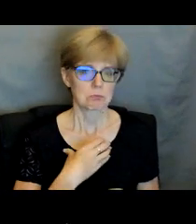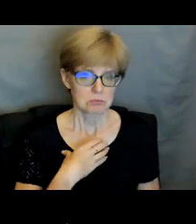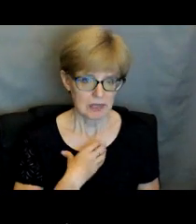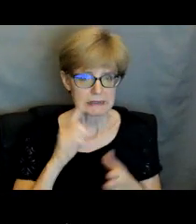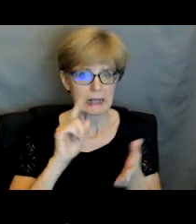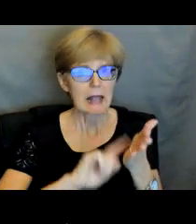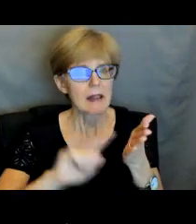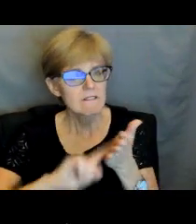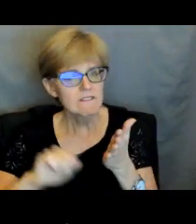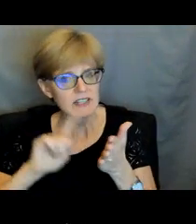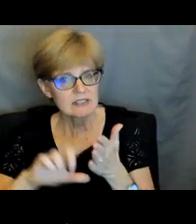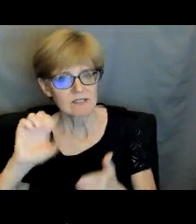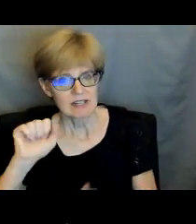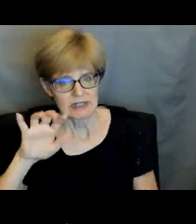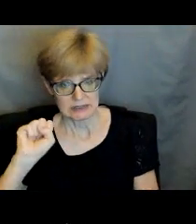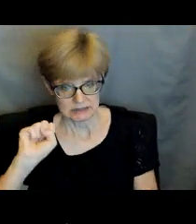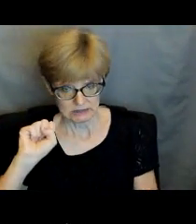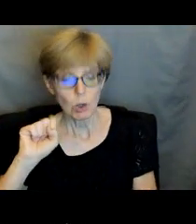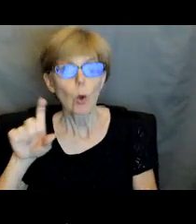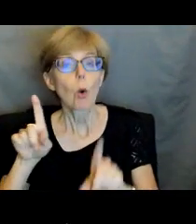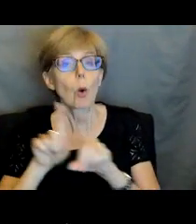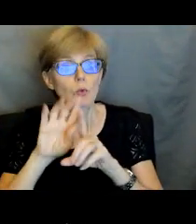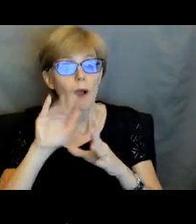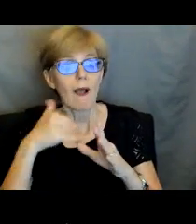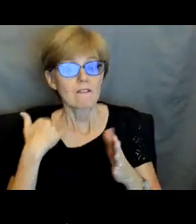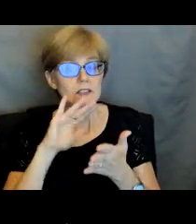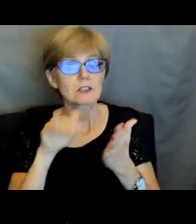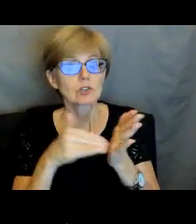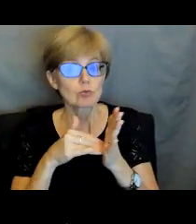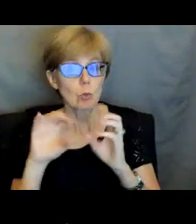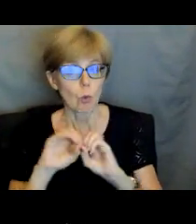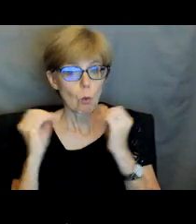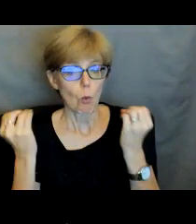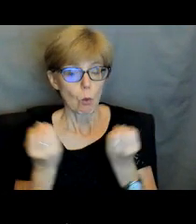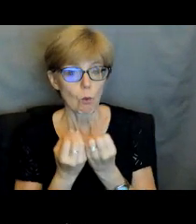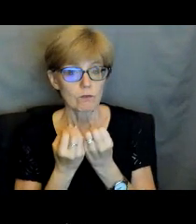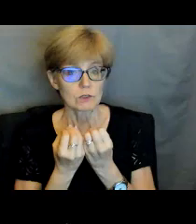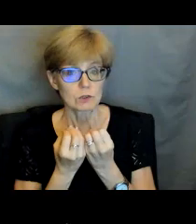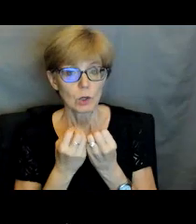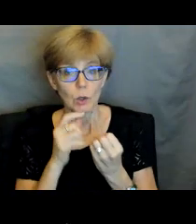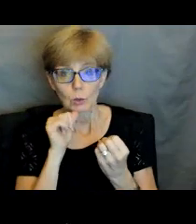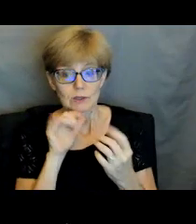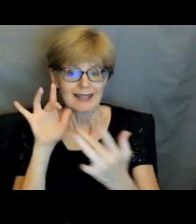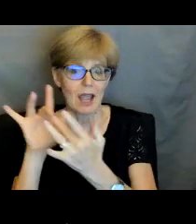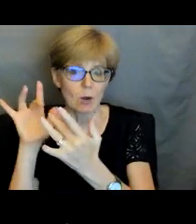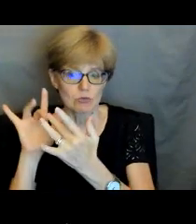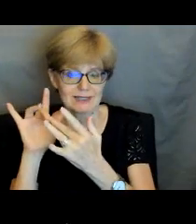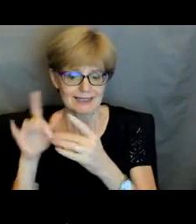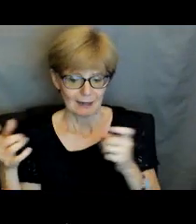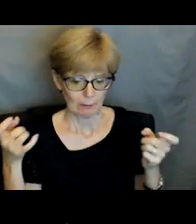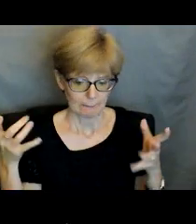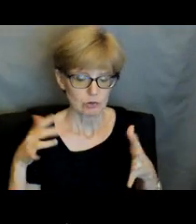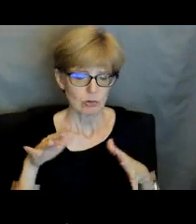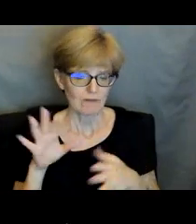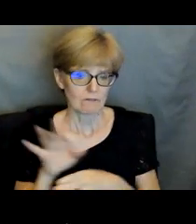our cases. There's also a central office that does outreach and administrative functions.